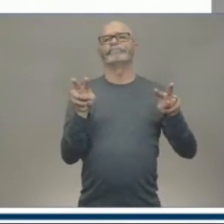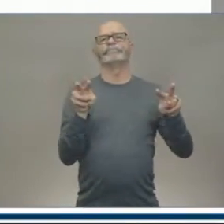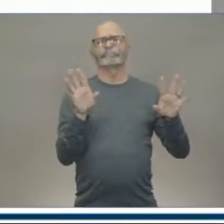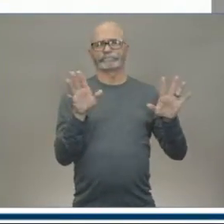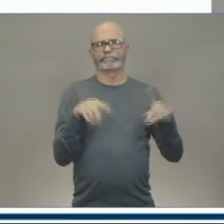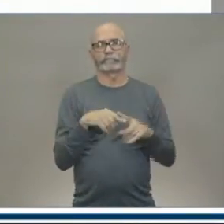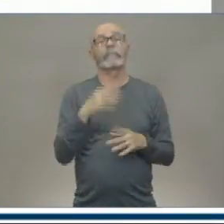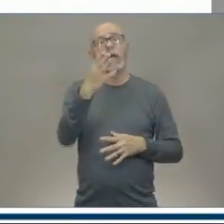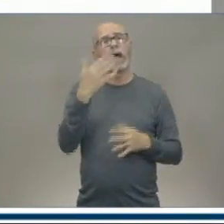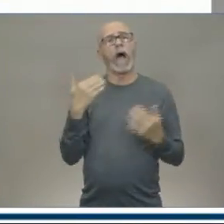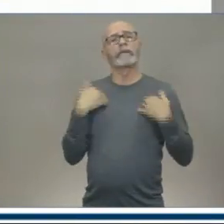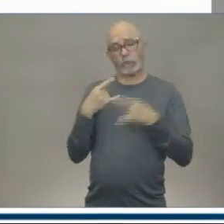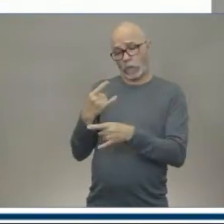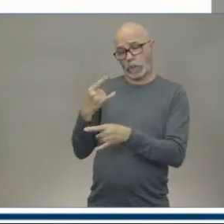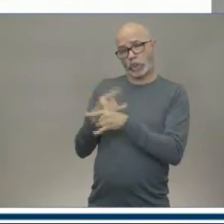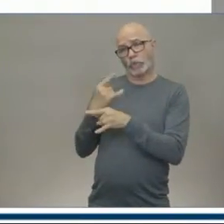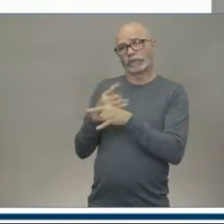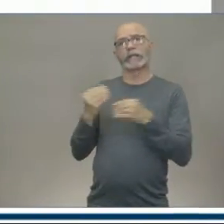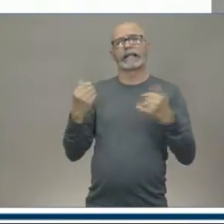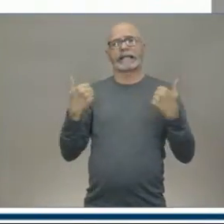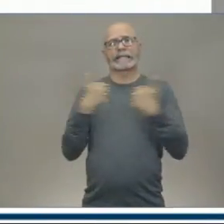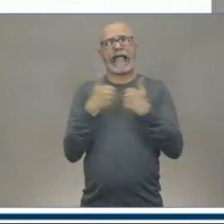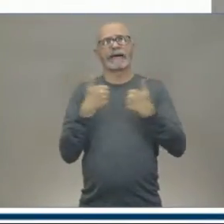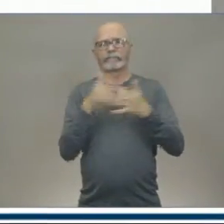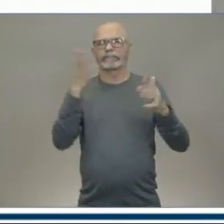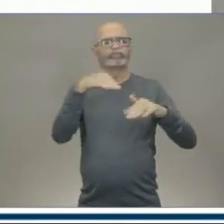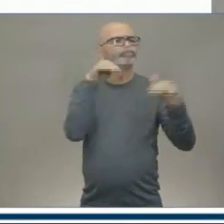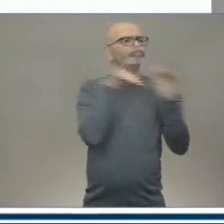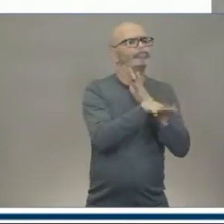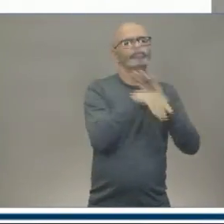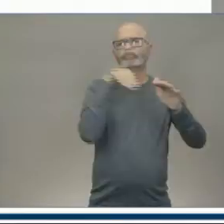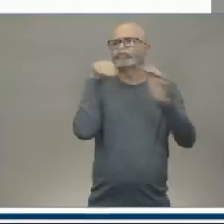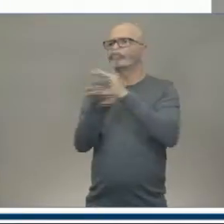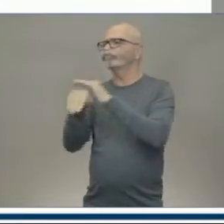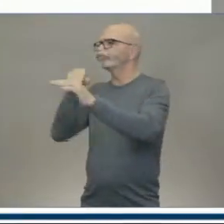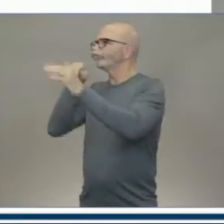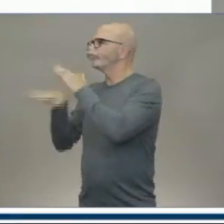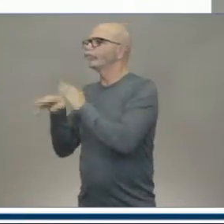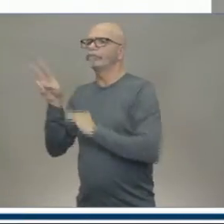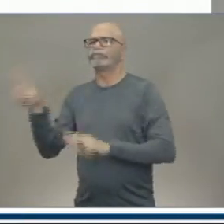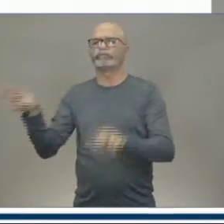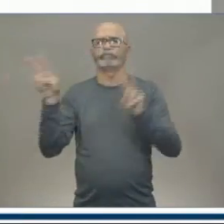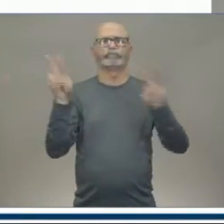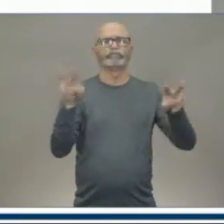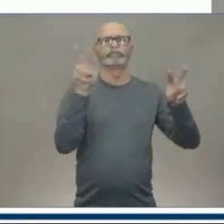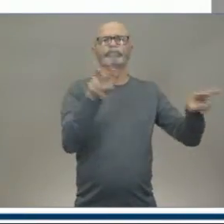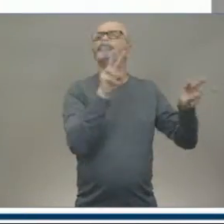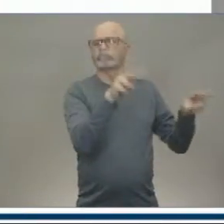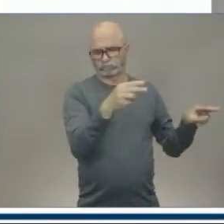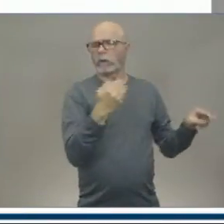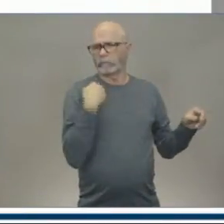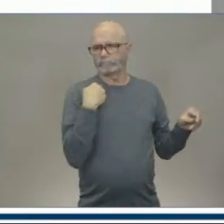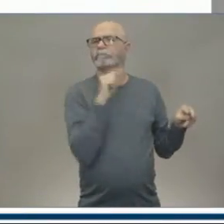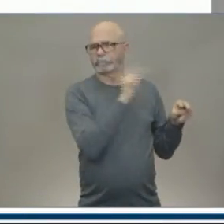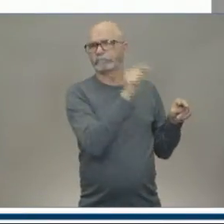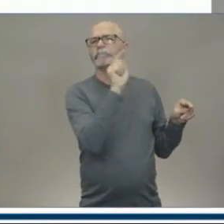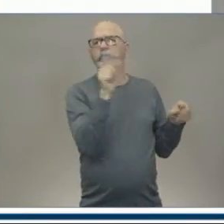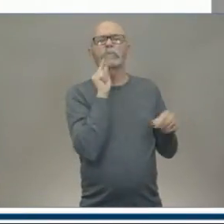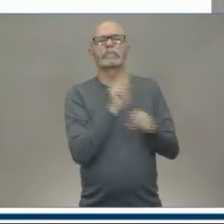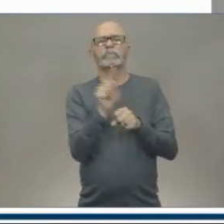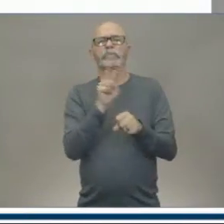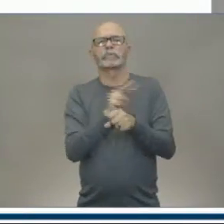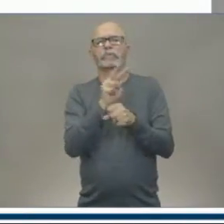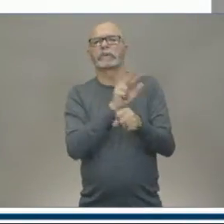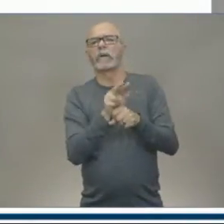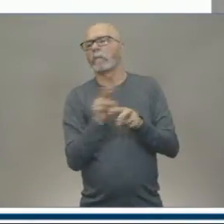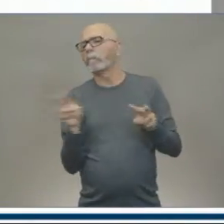regular basis. We're working. Our enforcement folks are working and developing a plan over the next few weeks. And it's alcohol and